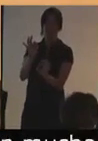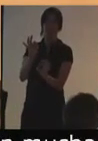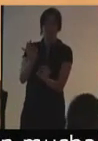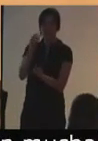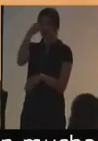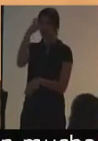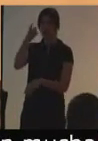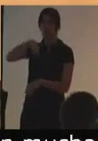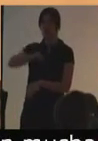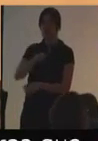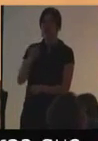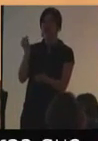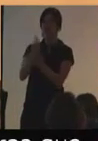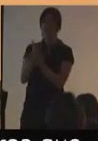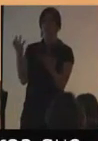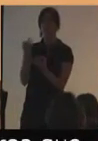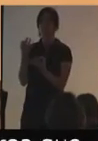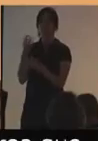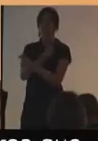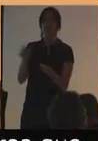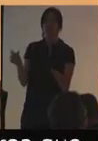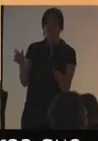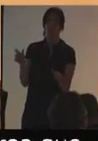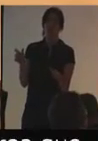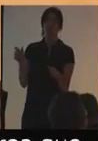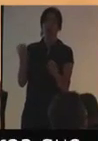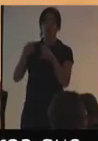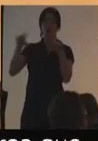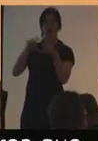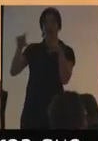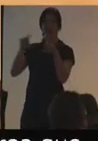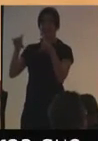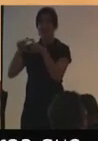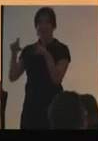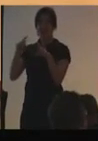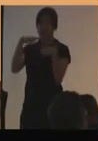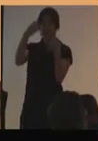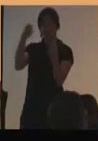specialization. And I think that the challenge is that more people, more bodies